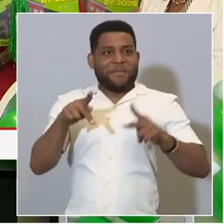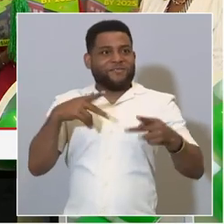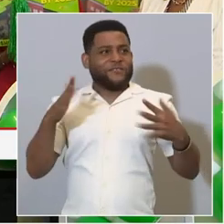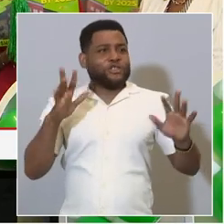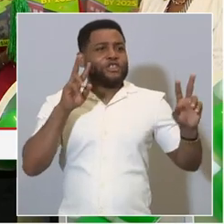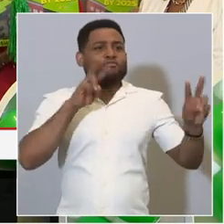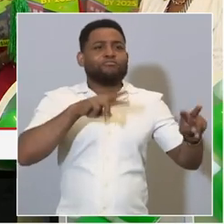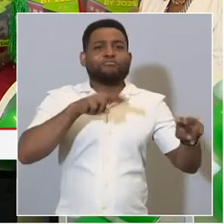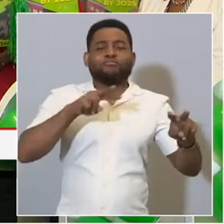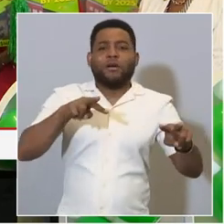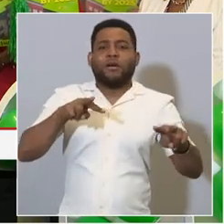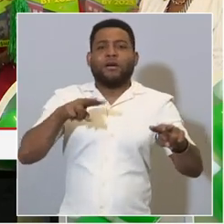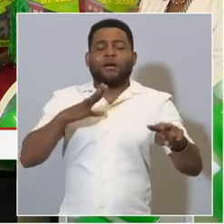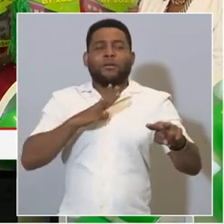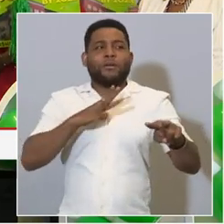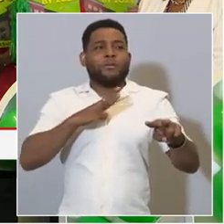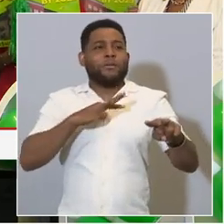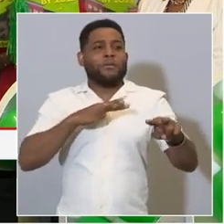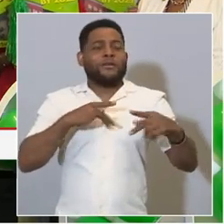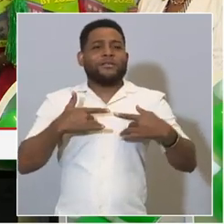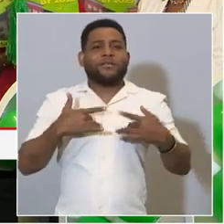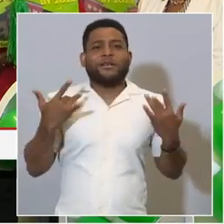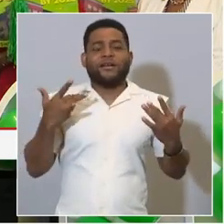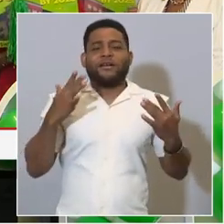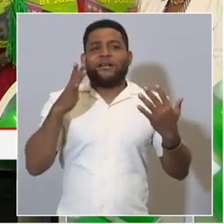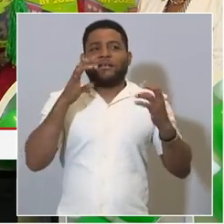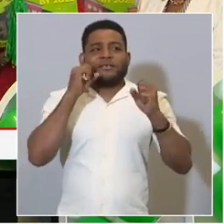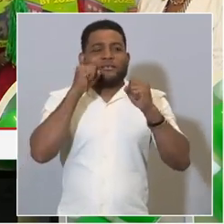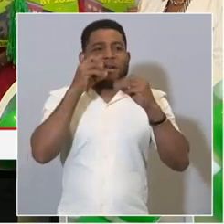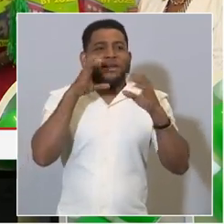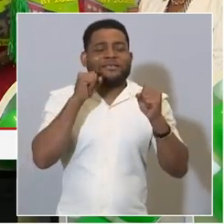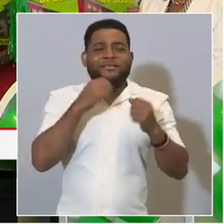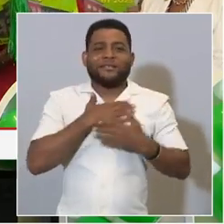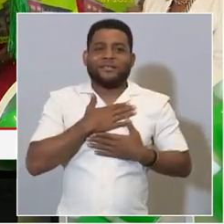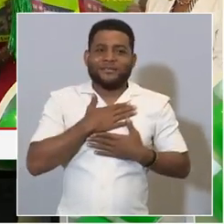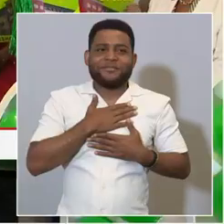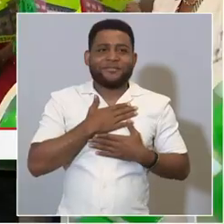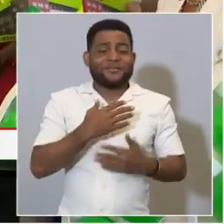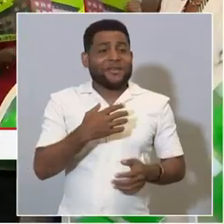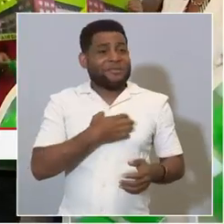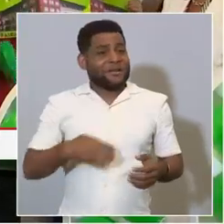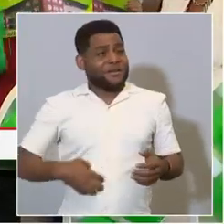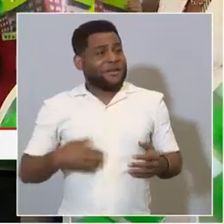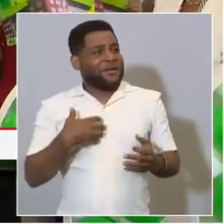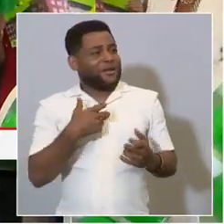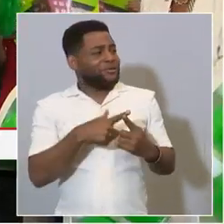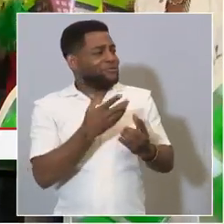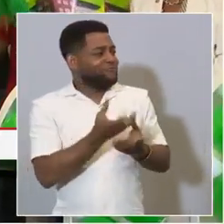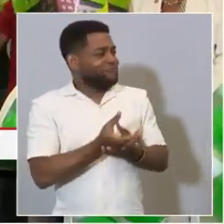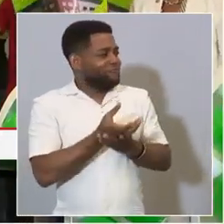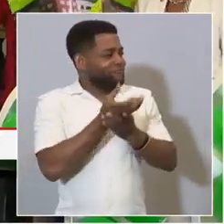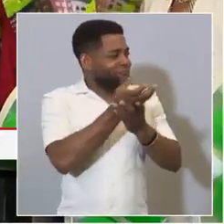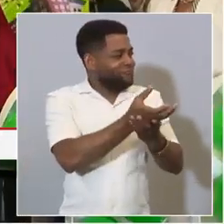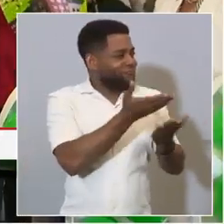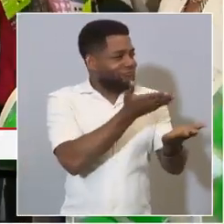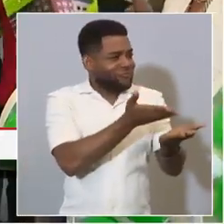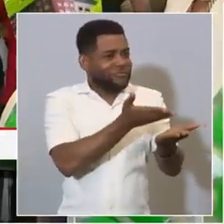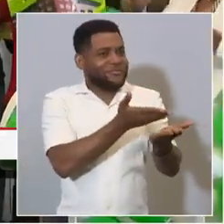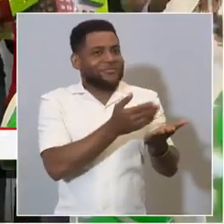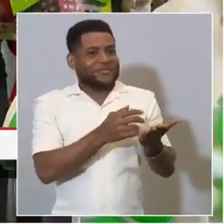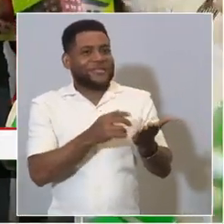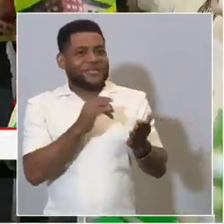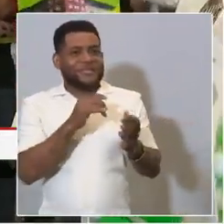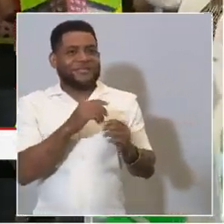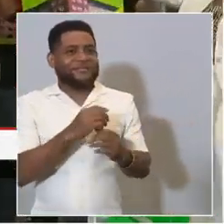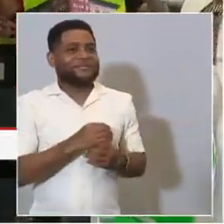by what they saw. Mayor, I'd like to present you with the momentum of this occasion. This is